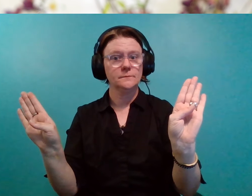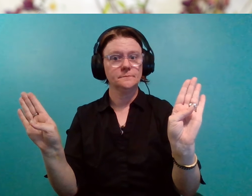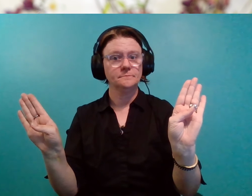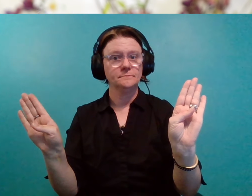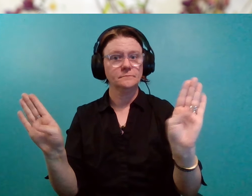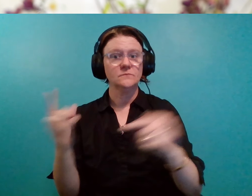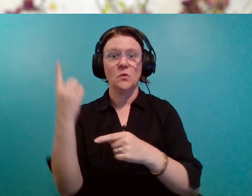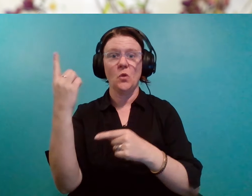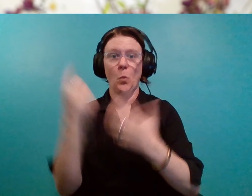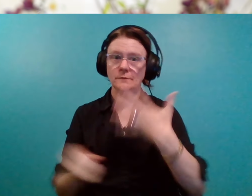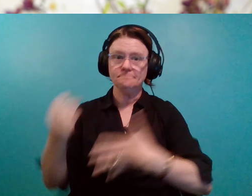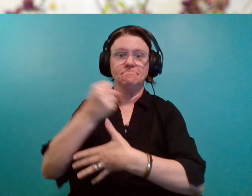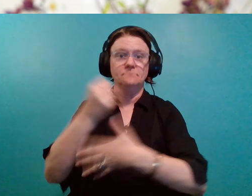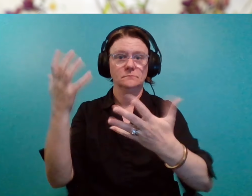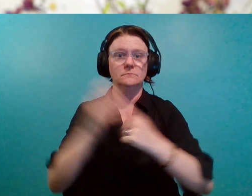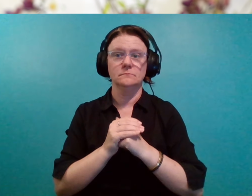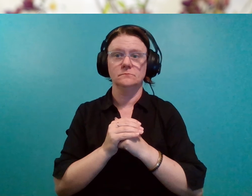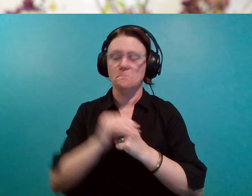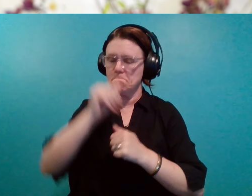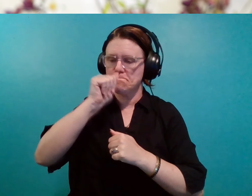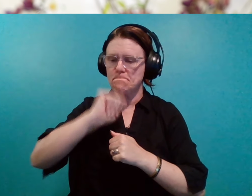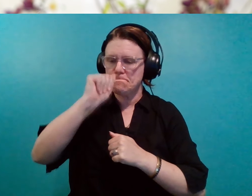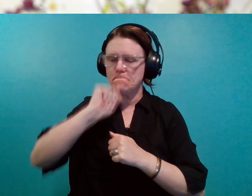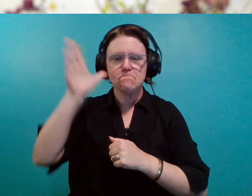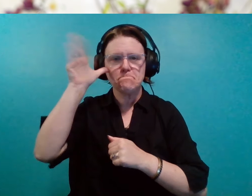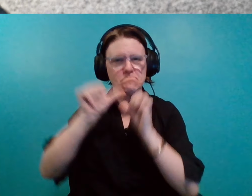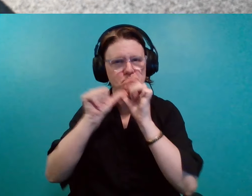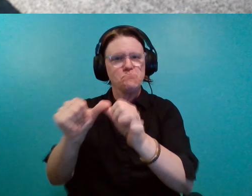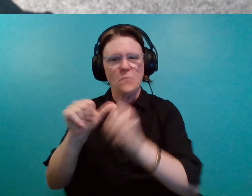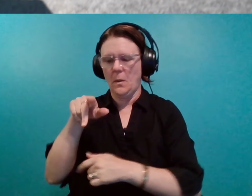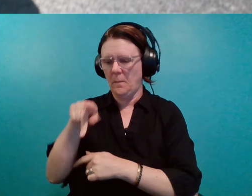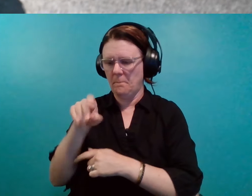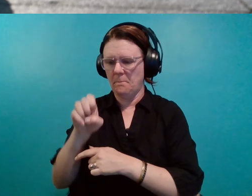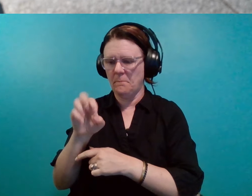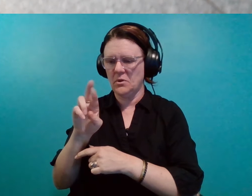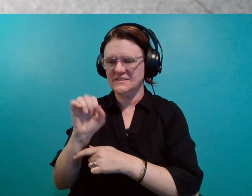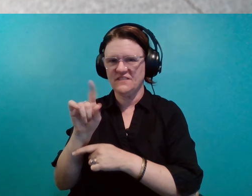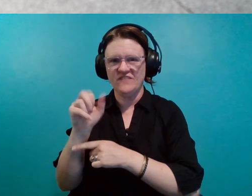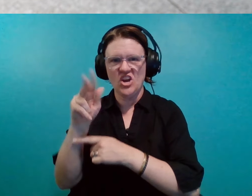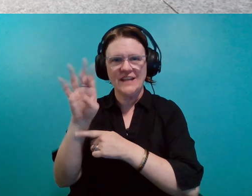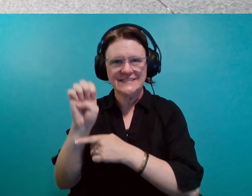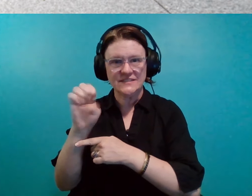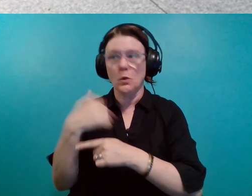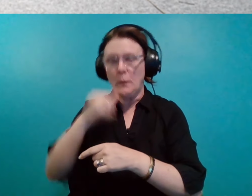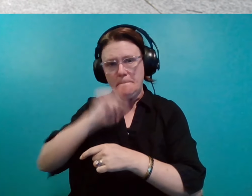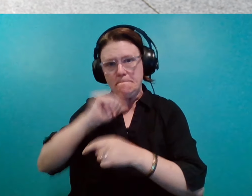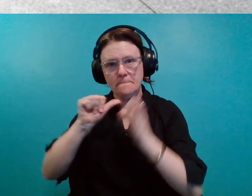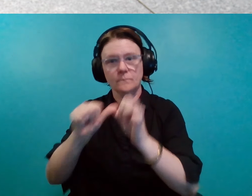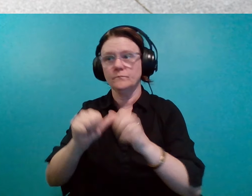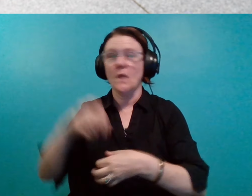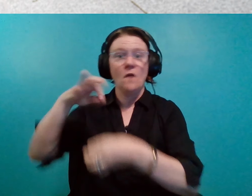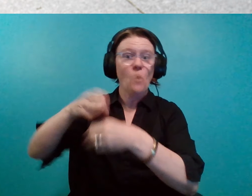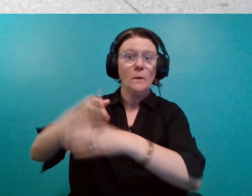community, the one adjective that stands out to me is perseverance. We persevere. When